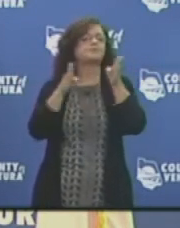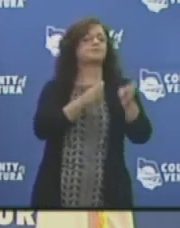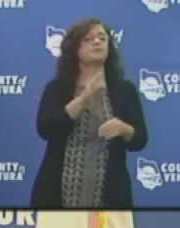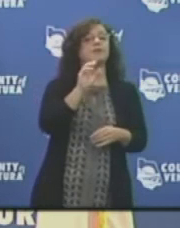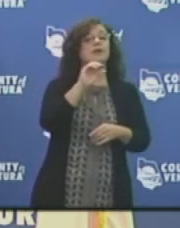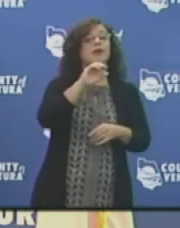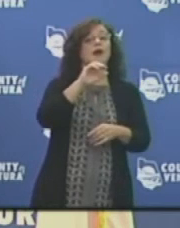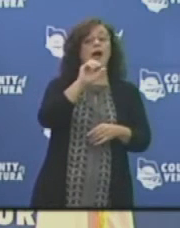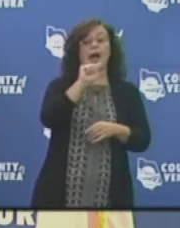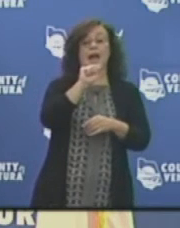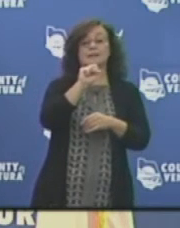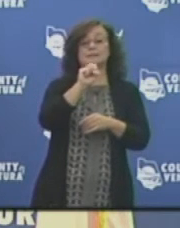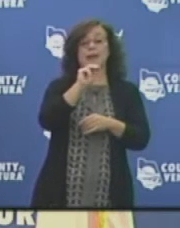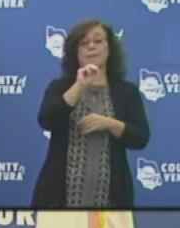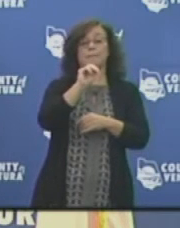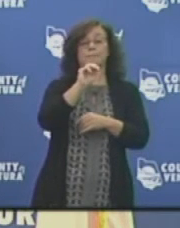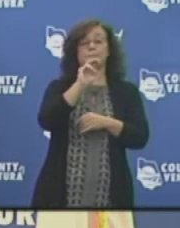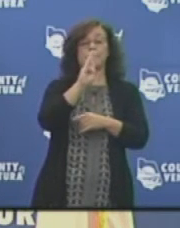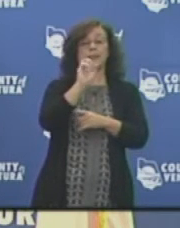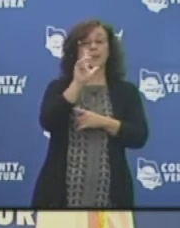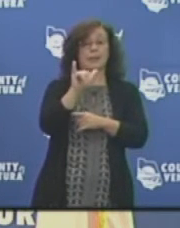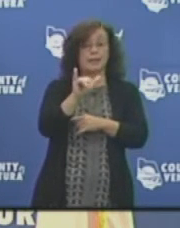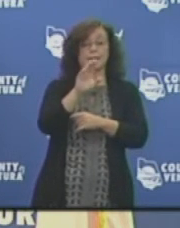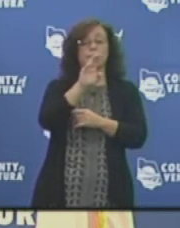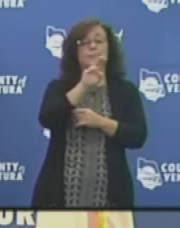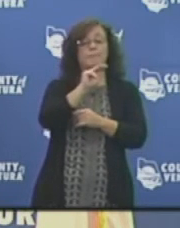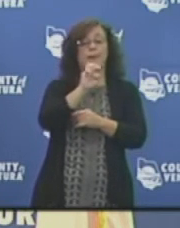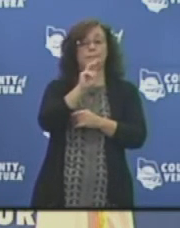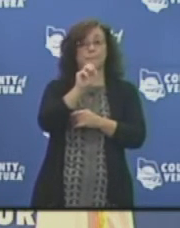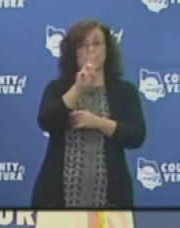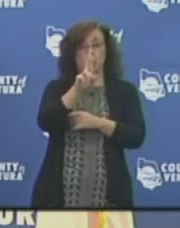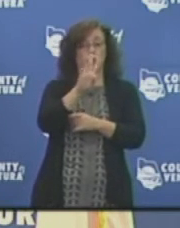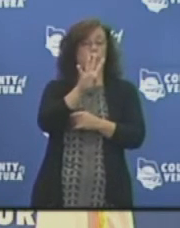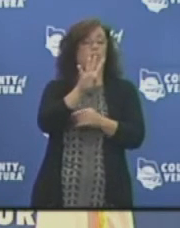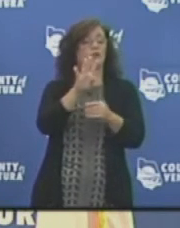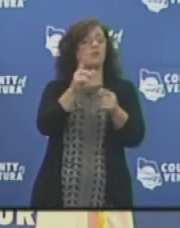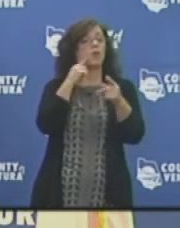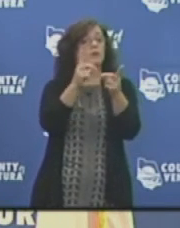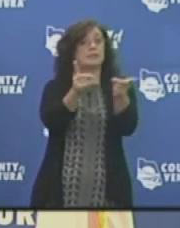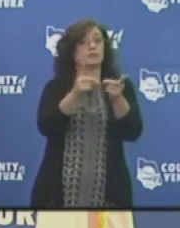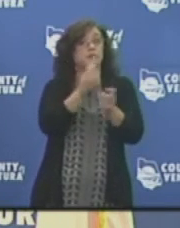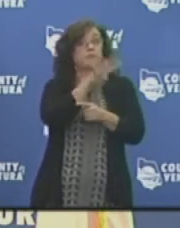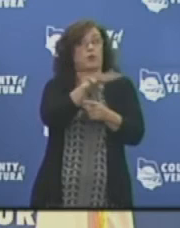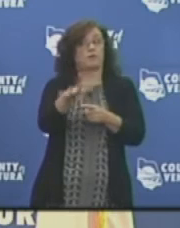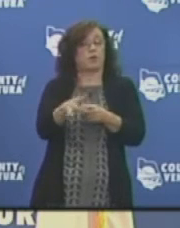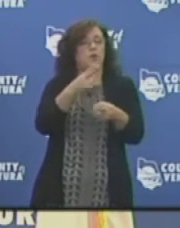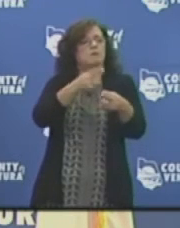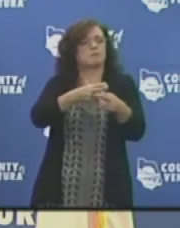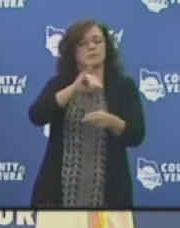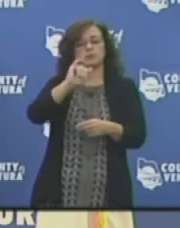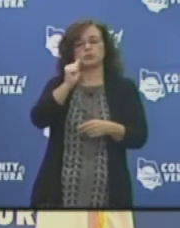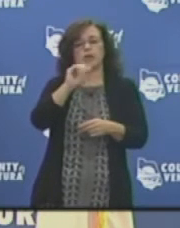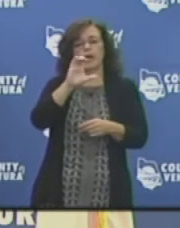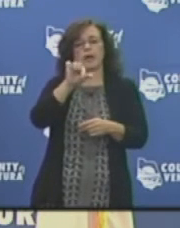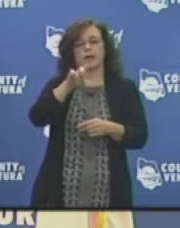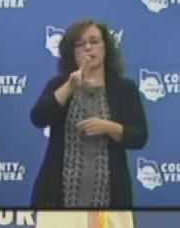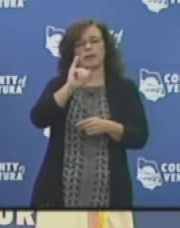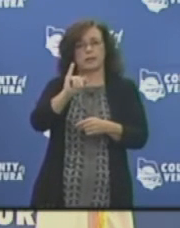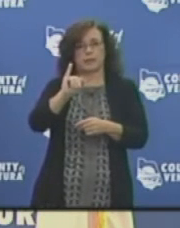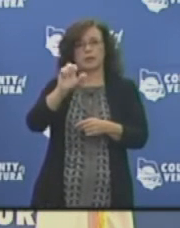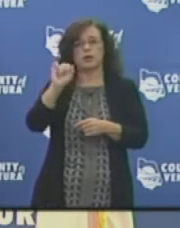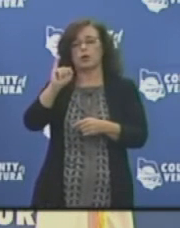member for District 44. She well represents us at the state and appreciate the partnership we have in all that we're